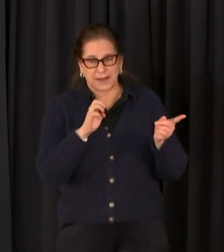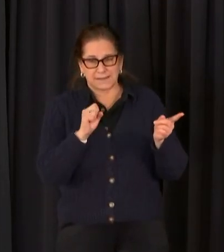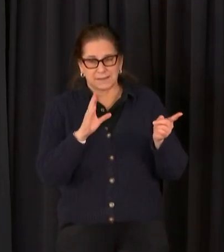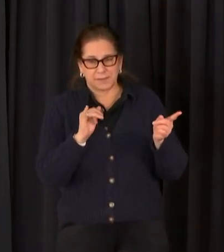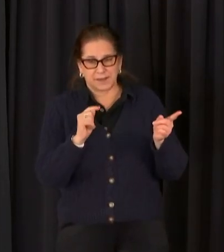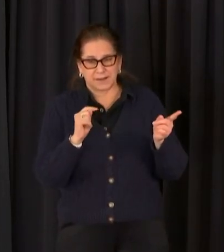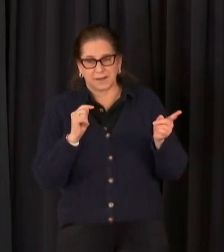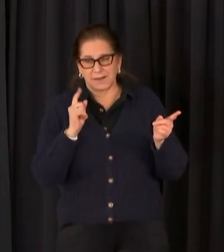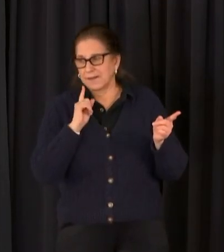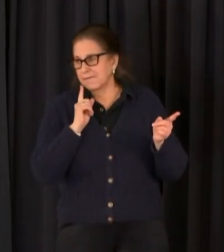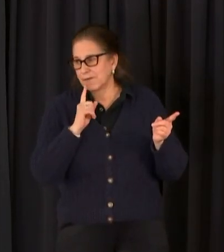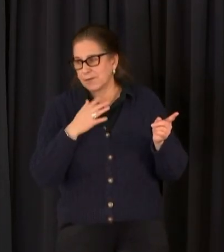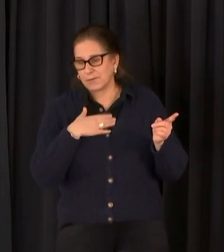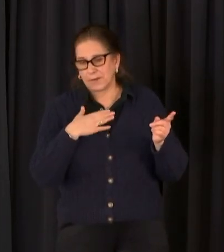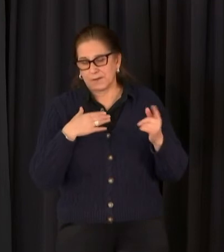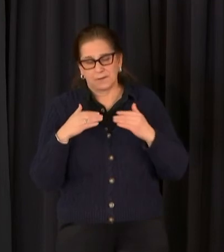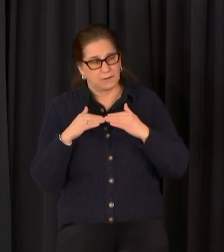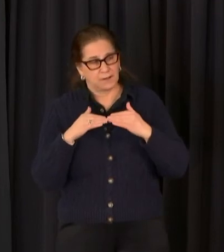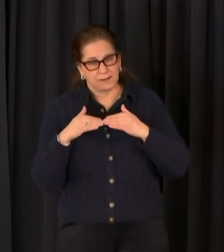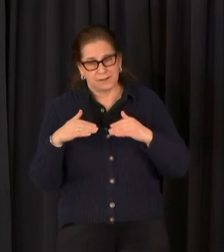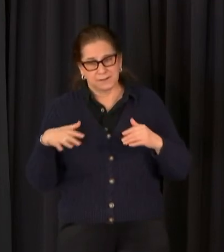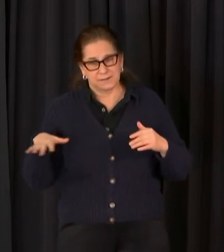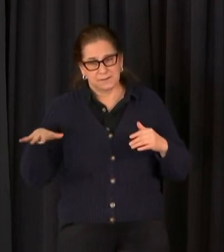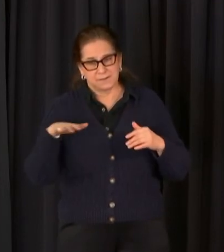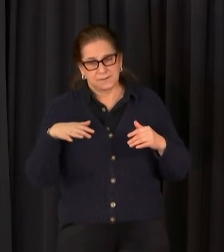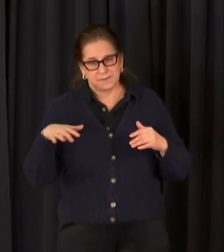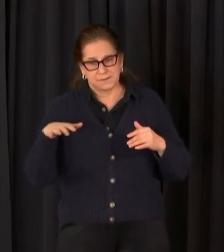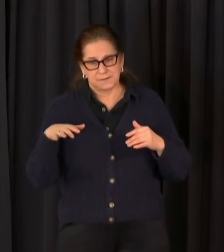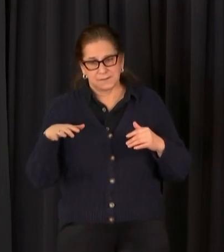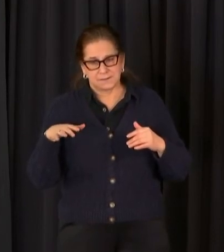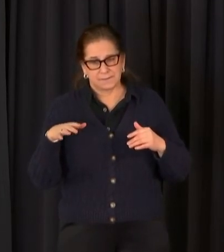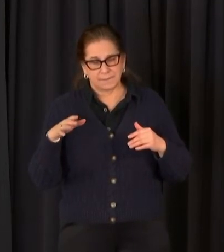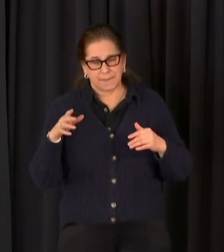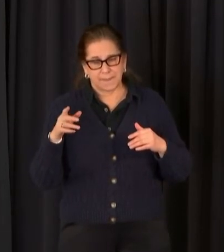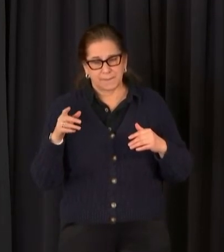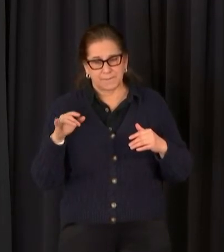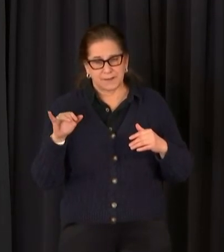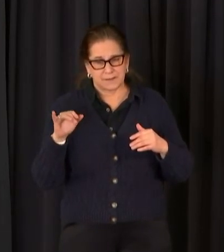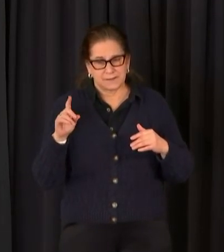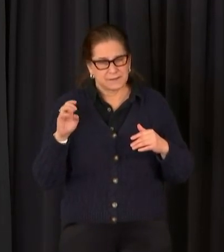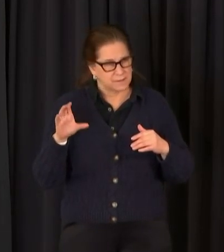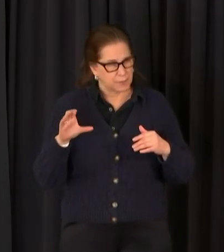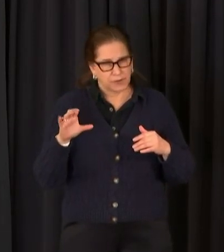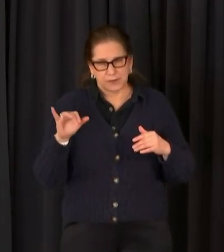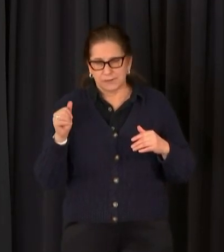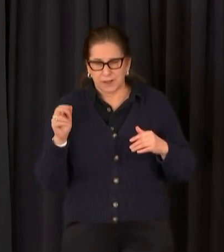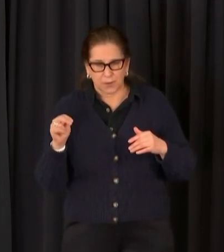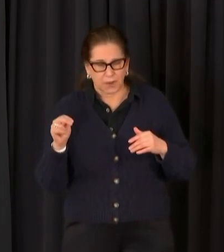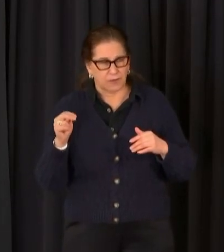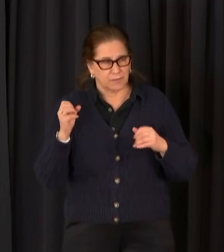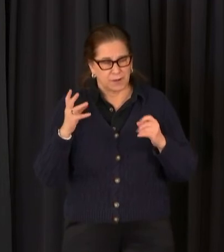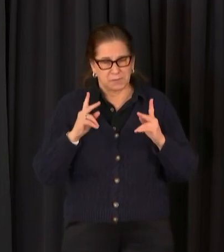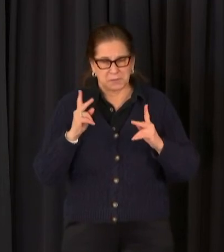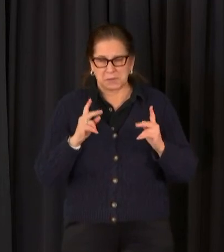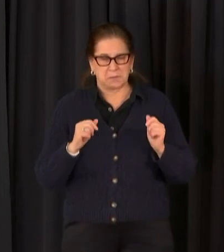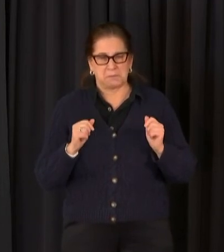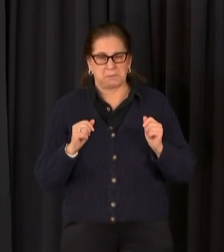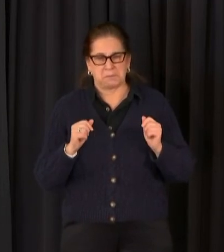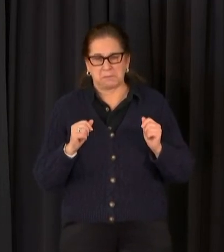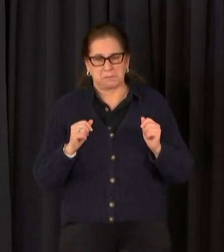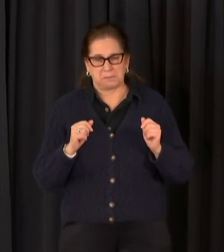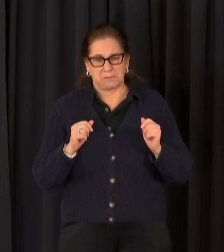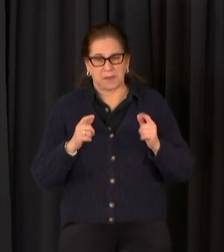this is from my colleague Amanda. You said at the end of January that DC Health was not thinking about vaccine pop-up